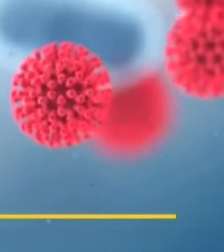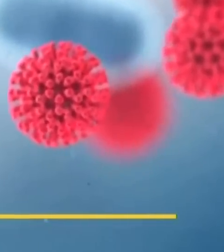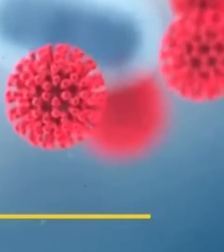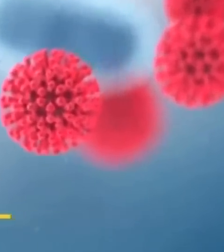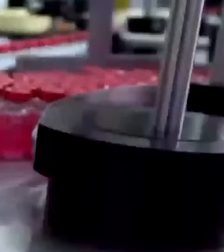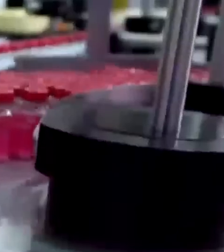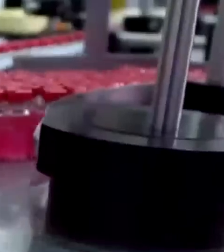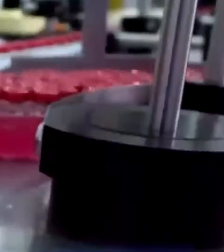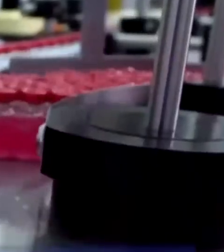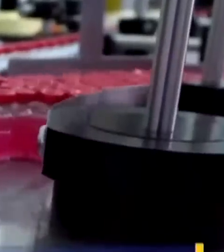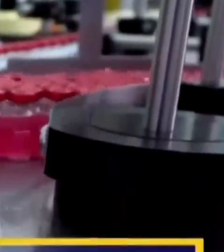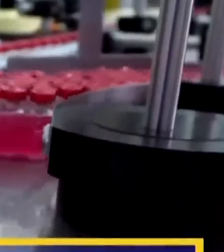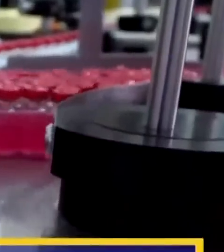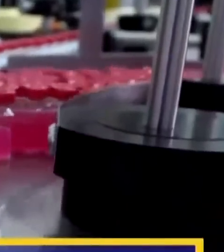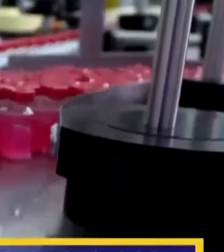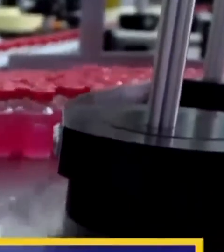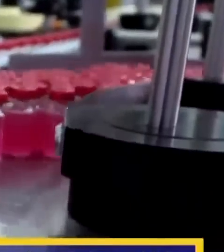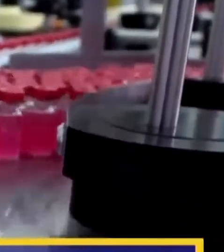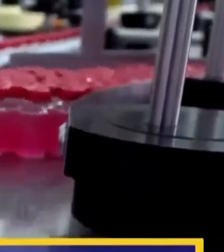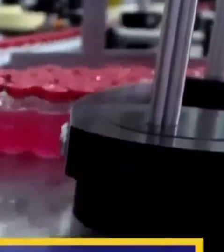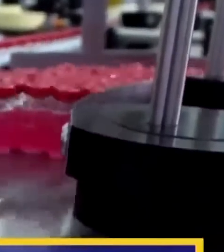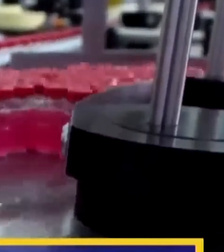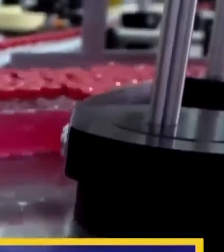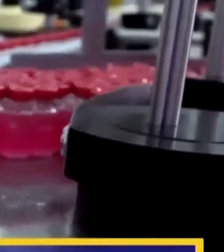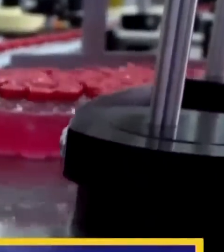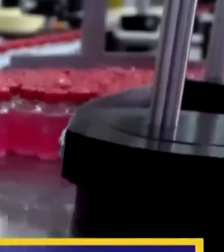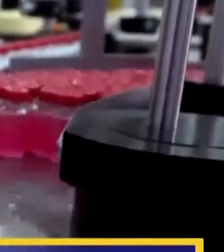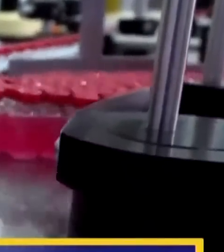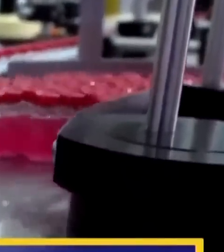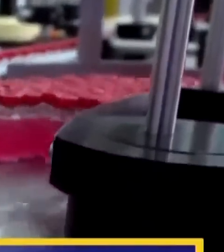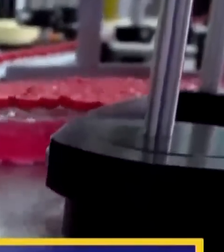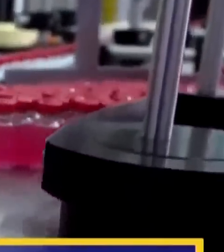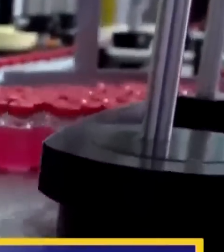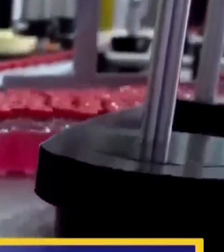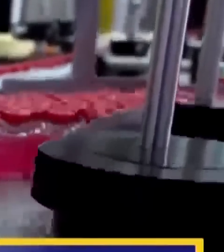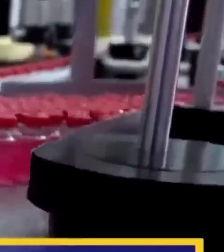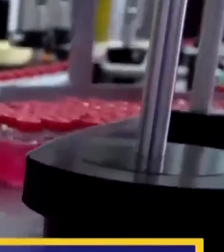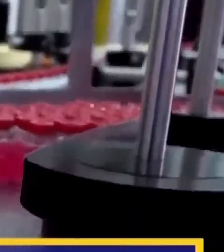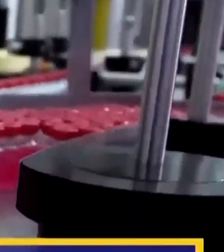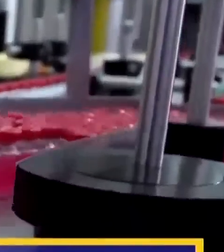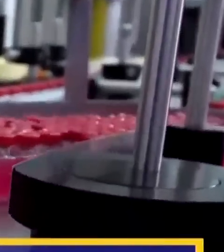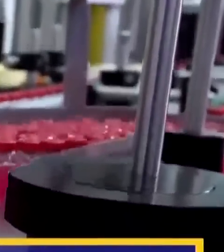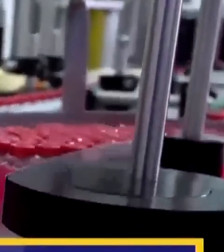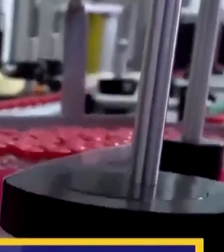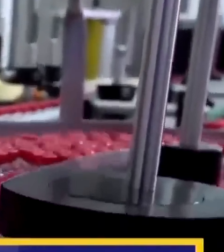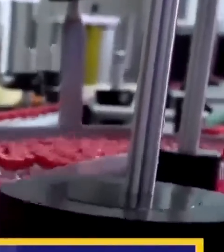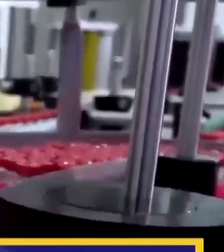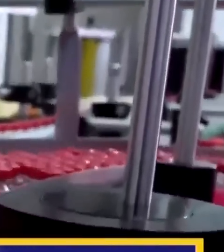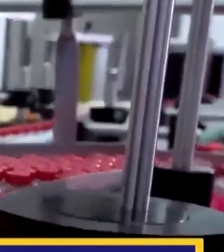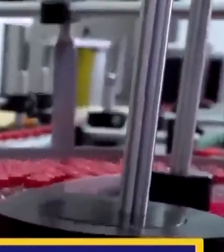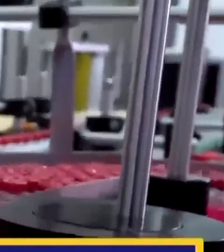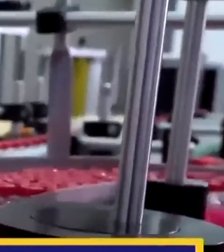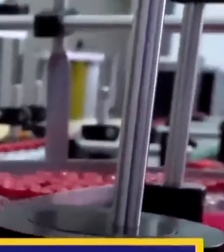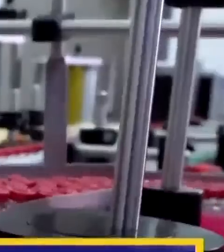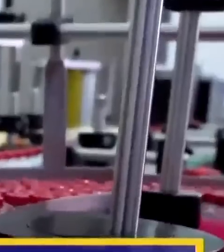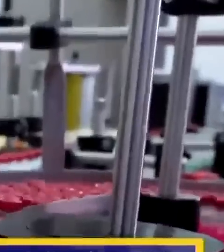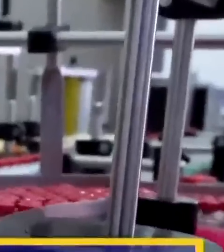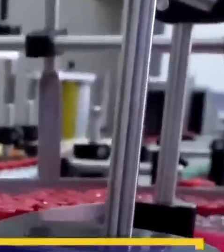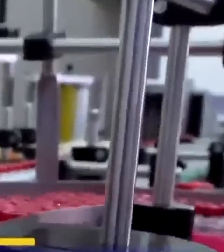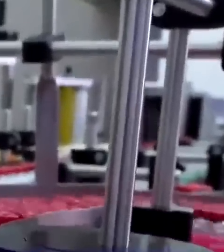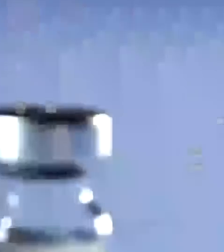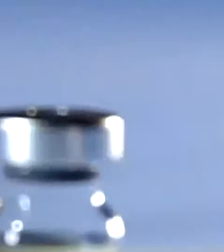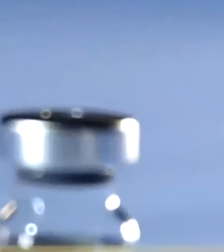unwell. Vaccines continue to be the most successful public health intervention in saving millions of lives every